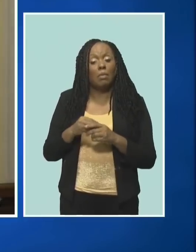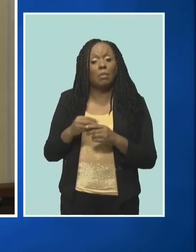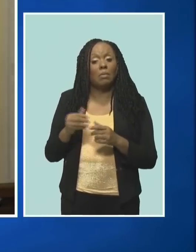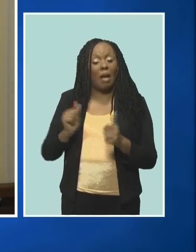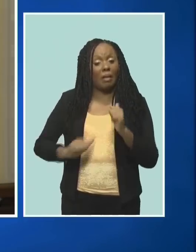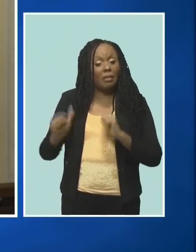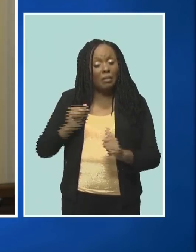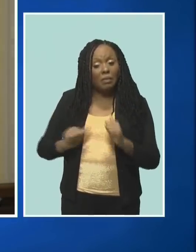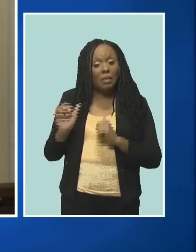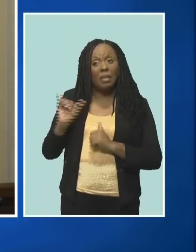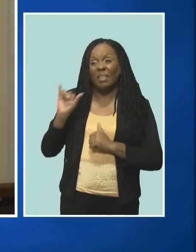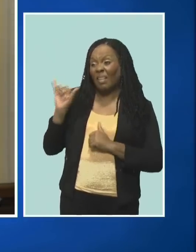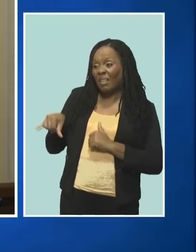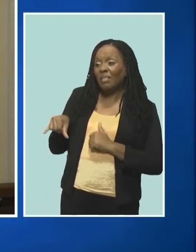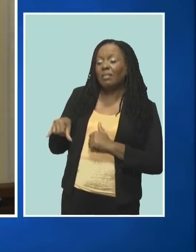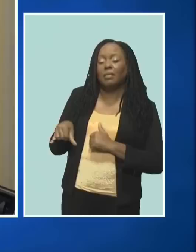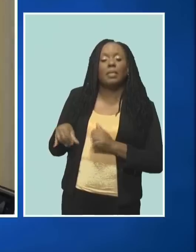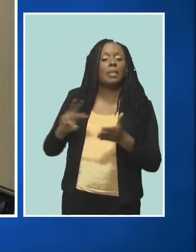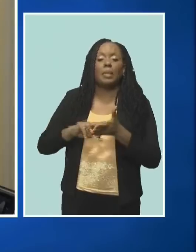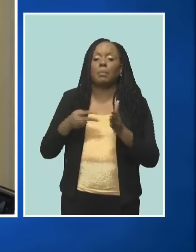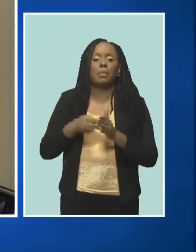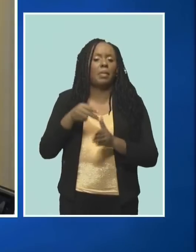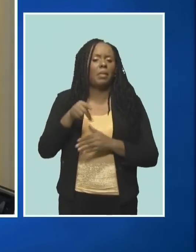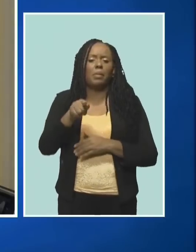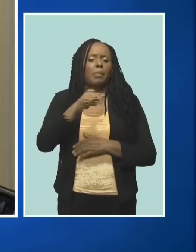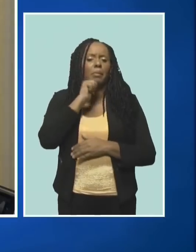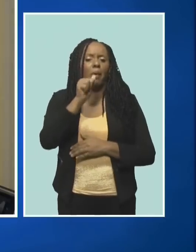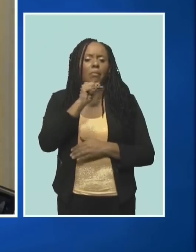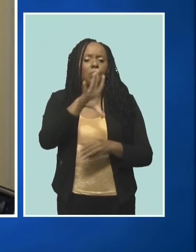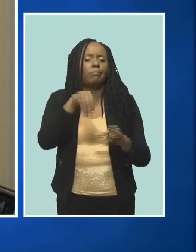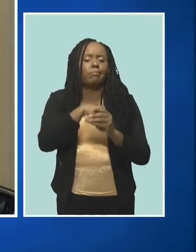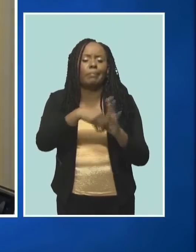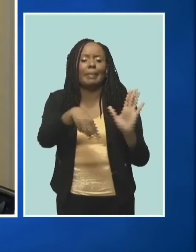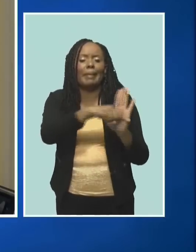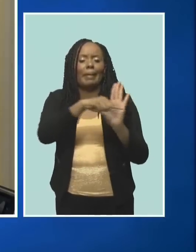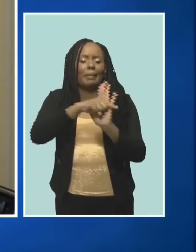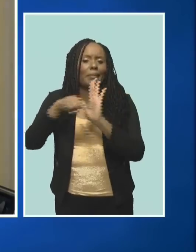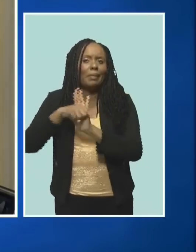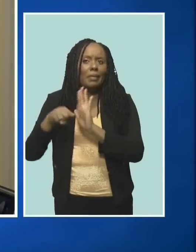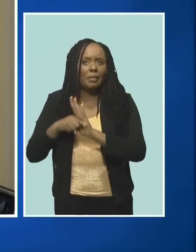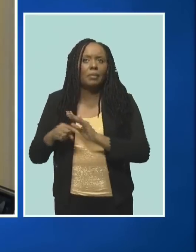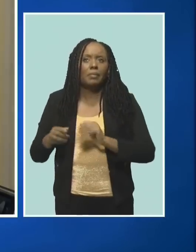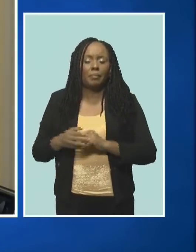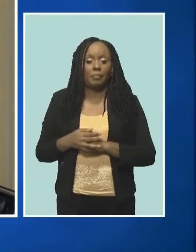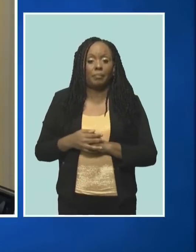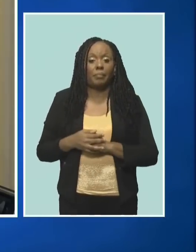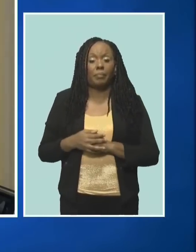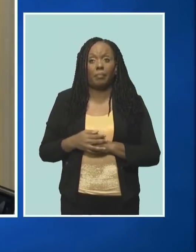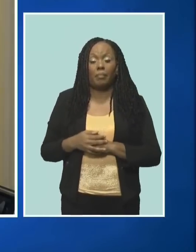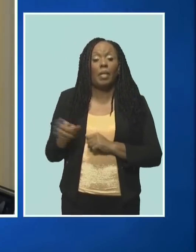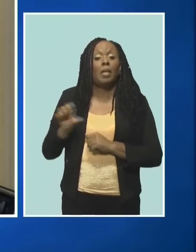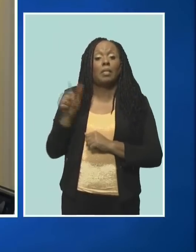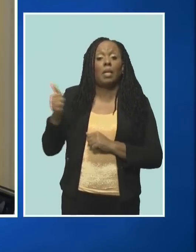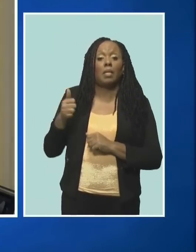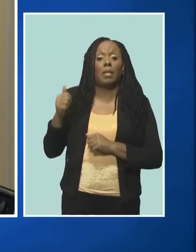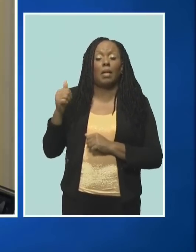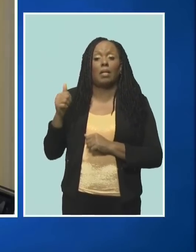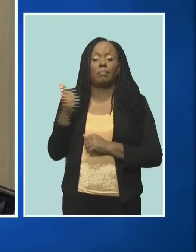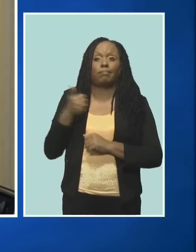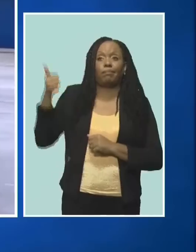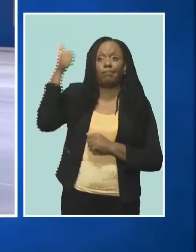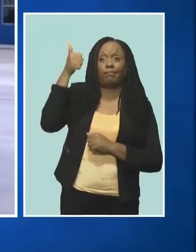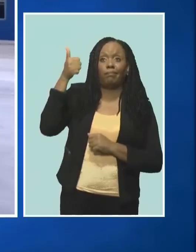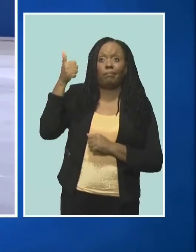in negative activity. Chairman of the Caribbean Cadet Association, Brigadier the Honorable Errol Johnson,